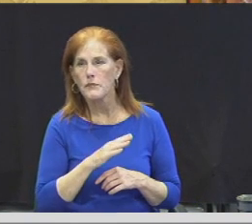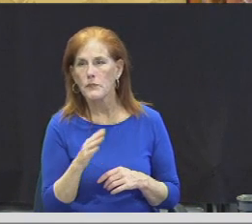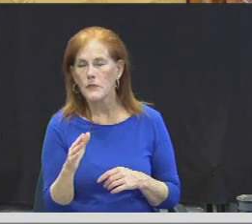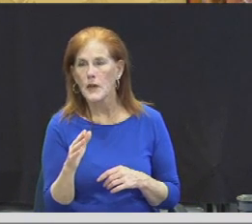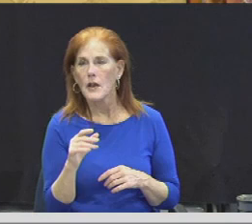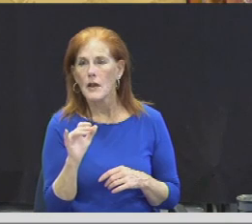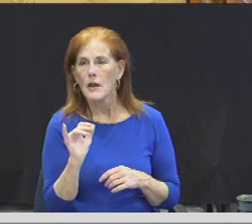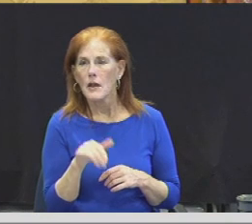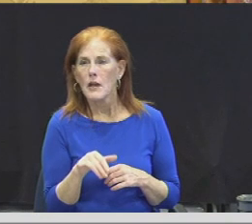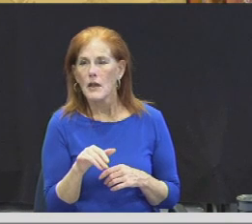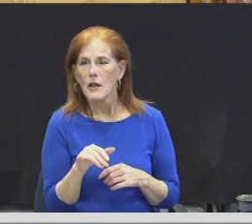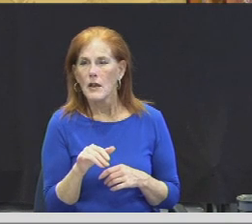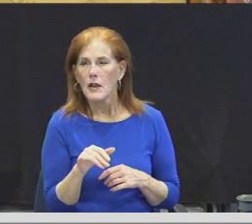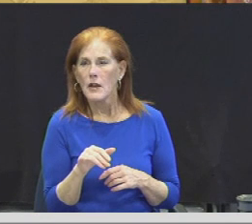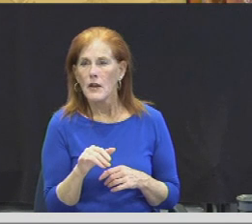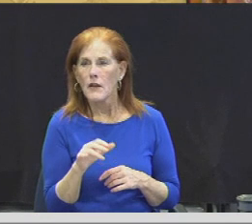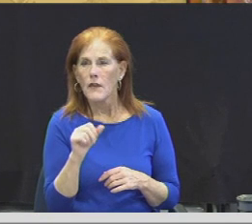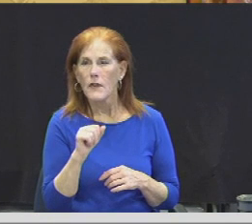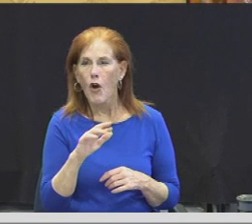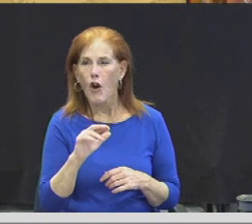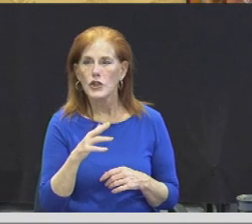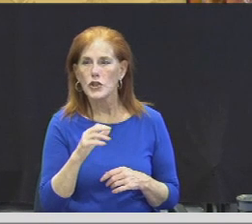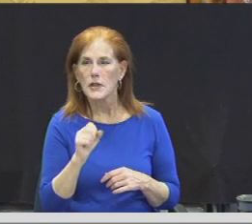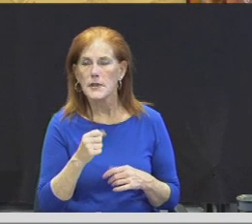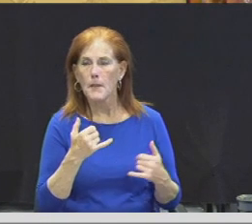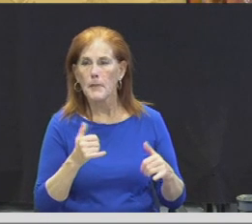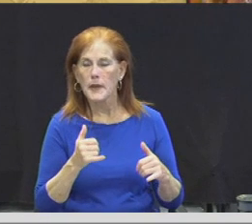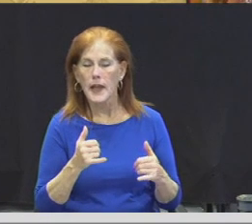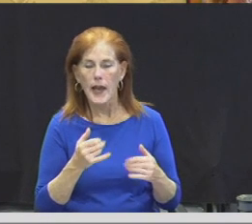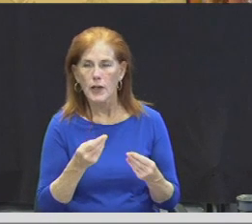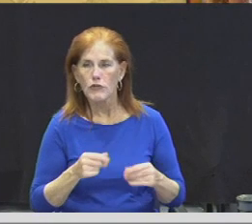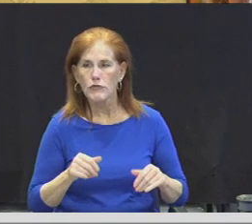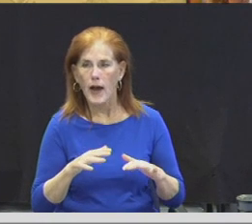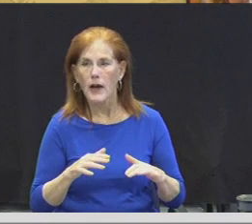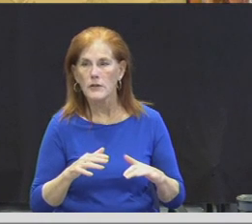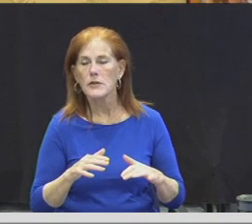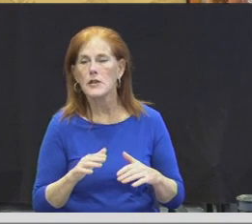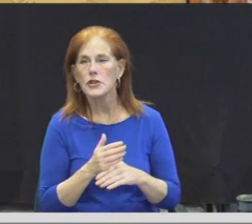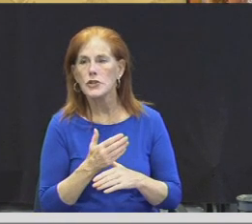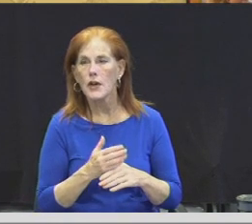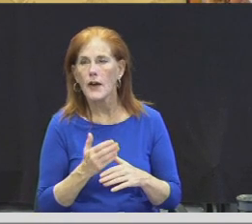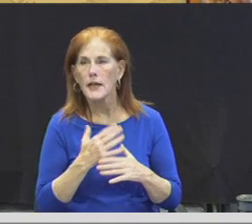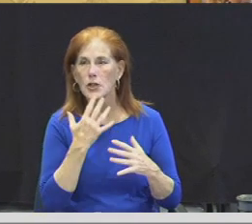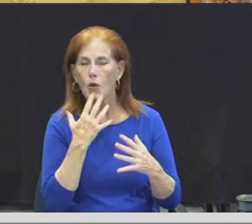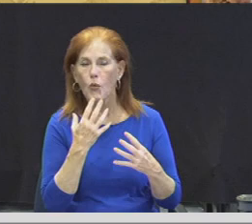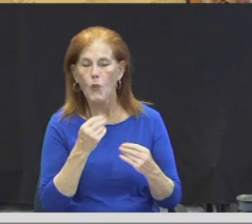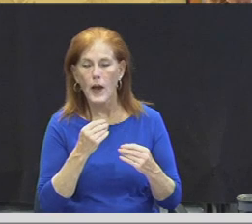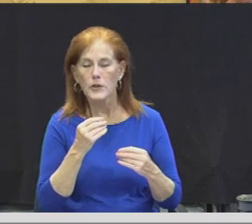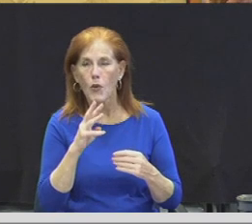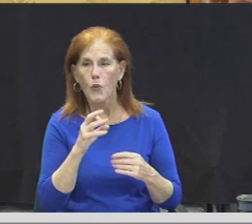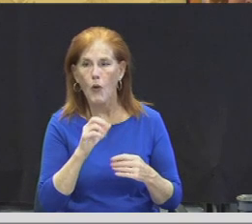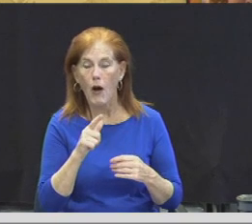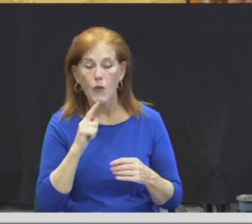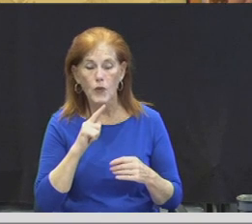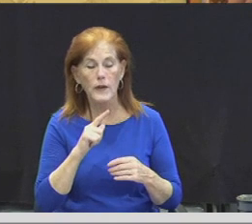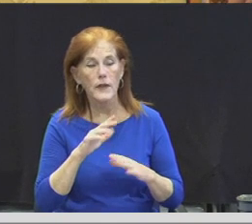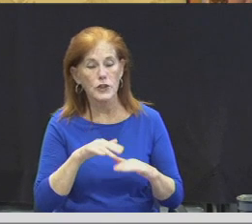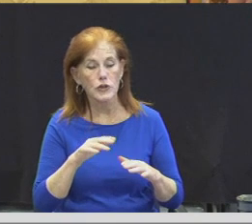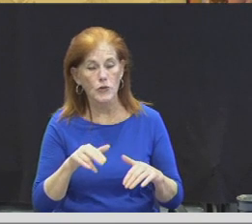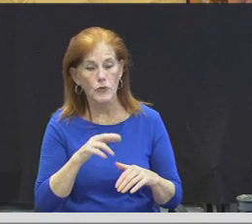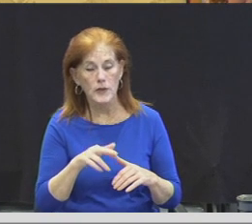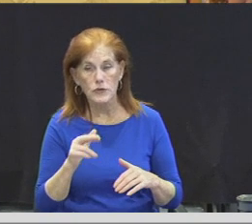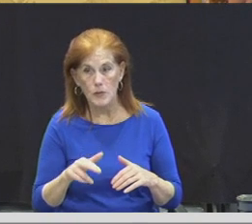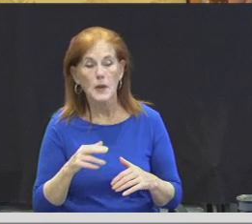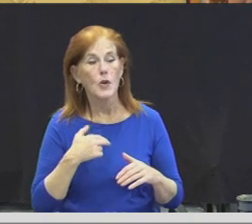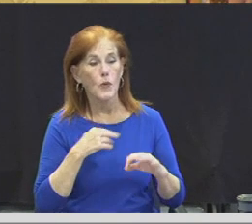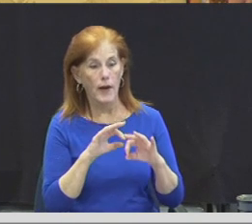this is the Arches Playground. It's adjacent, shares a wet wall with the children's restroom. So there's family restrooms